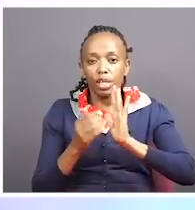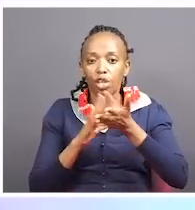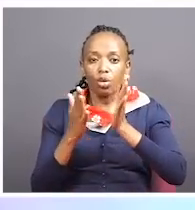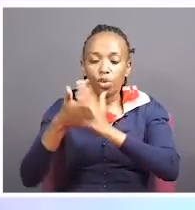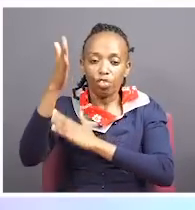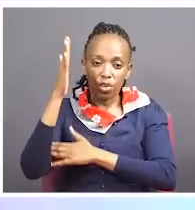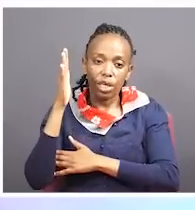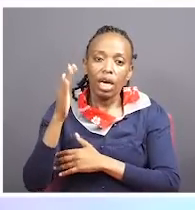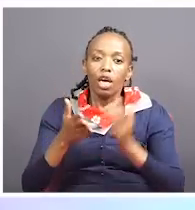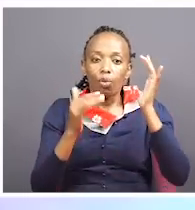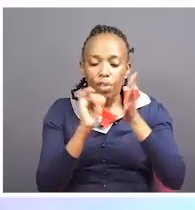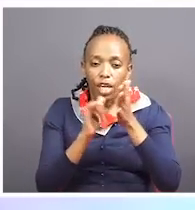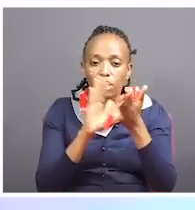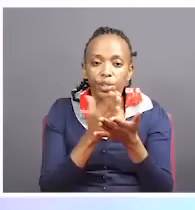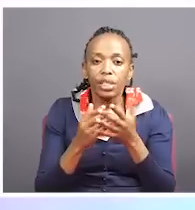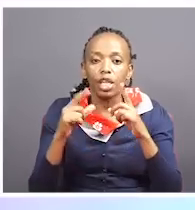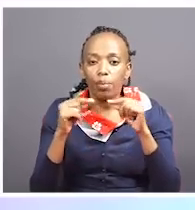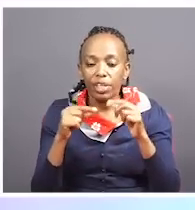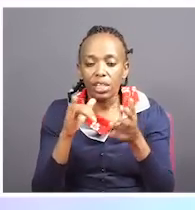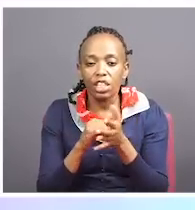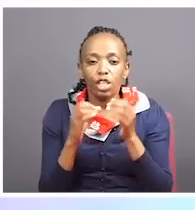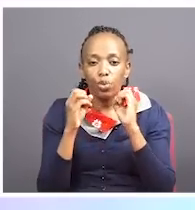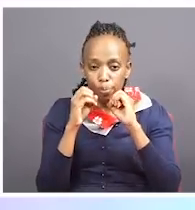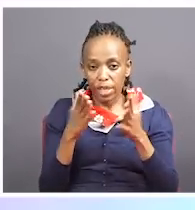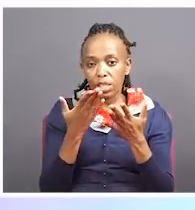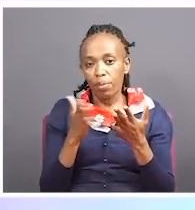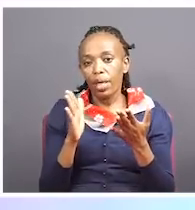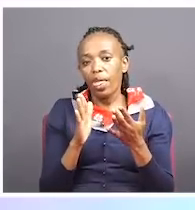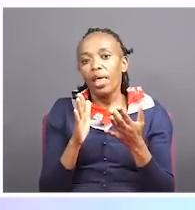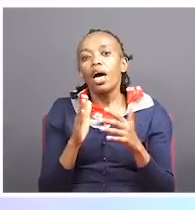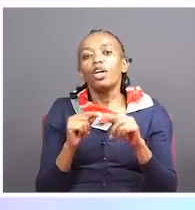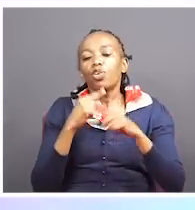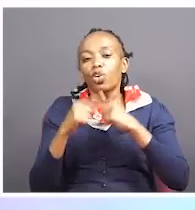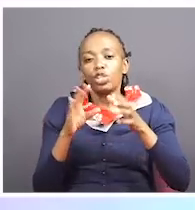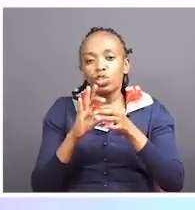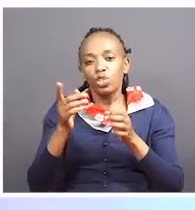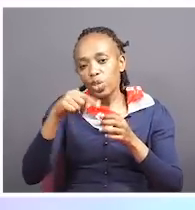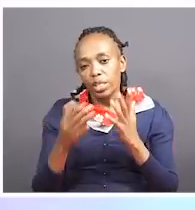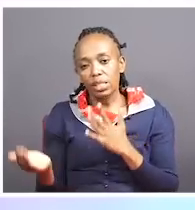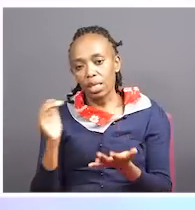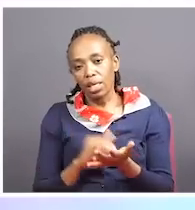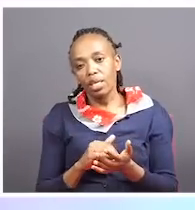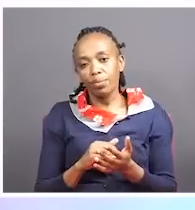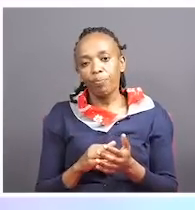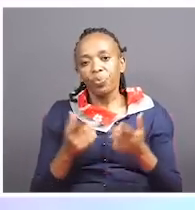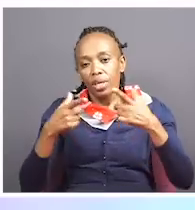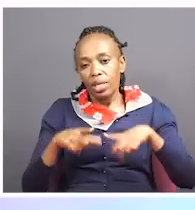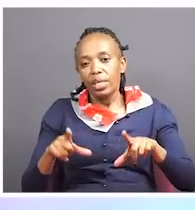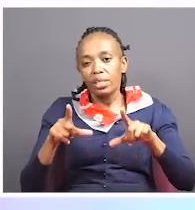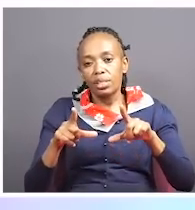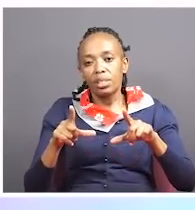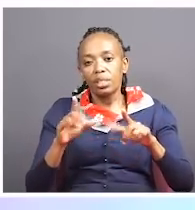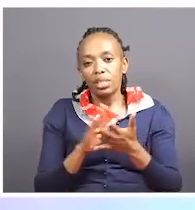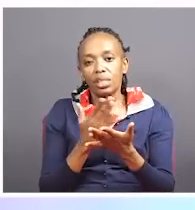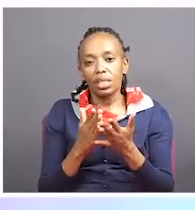the glory of God, I hope that you will share this message, that you'll be blessed by it, and that you'll continue to join us again next week. Let's